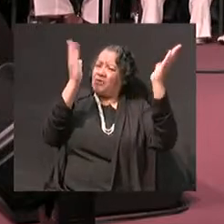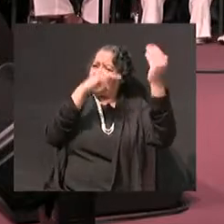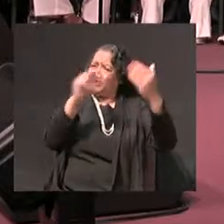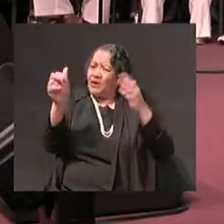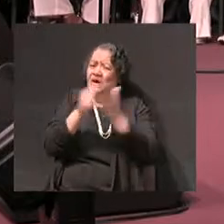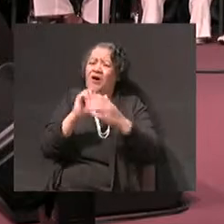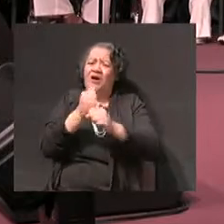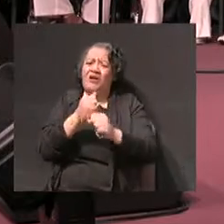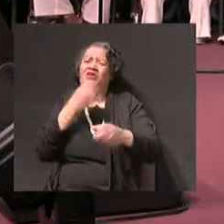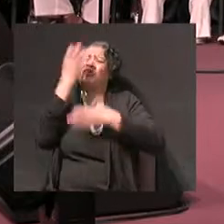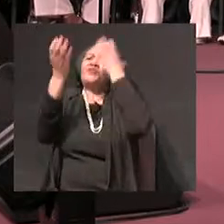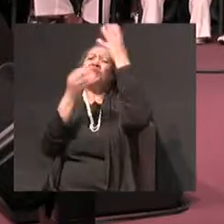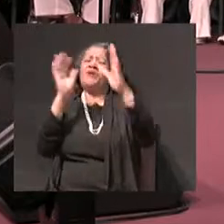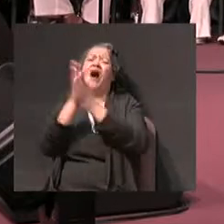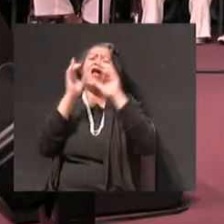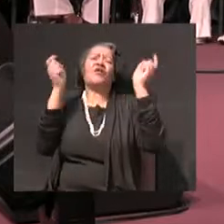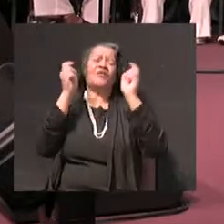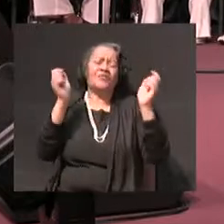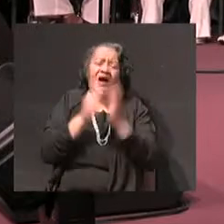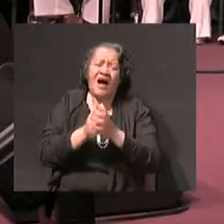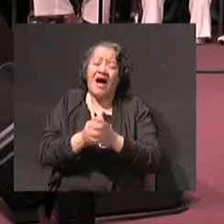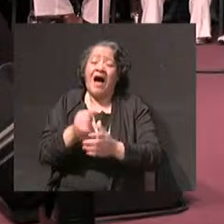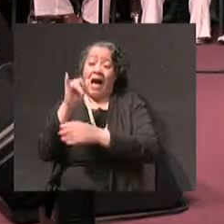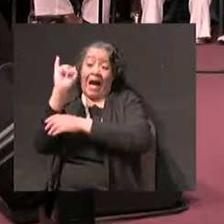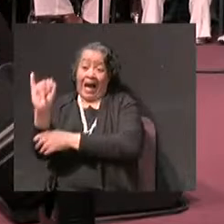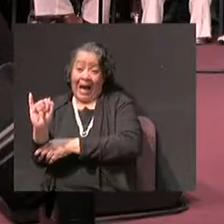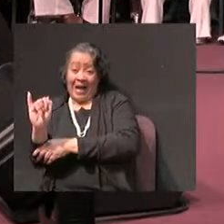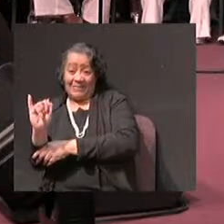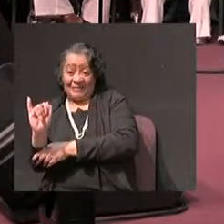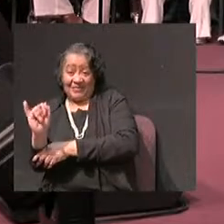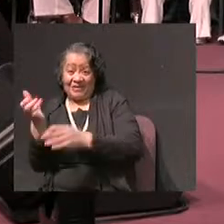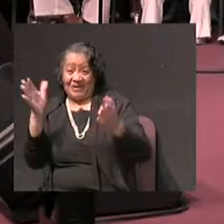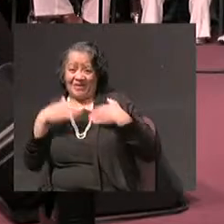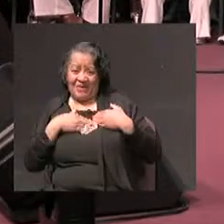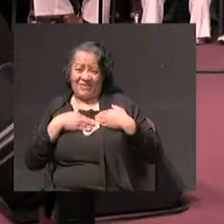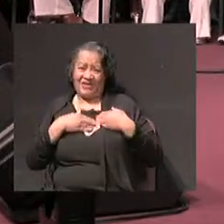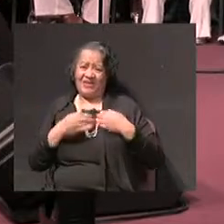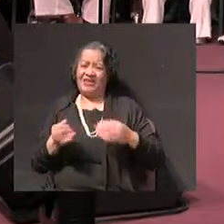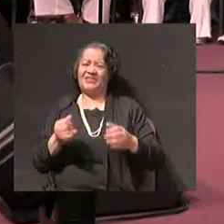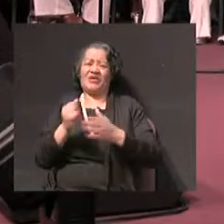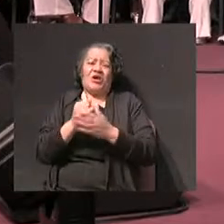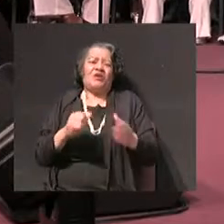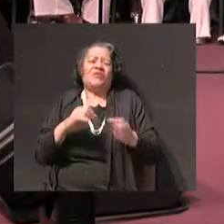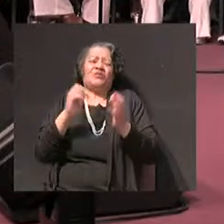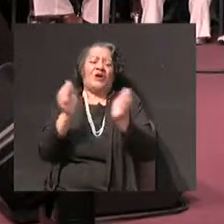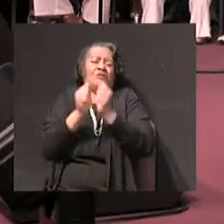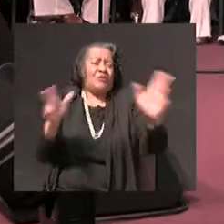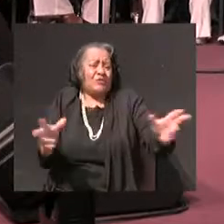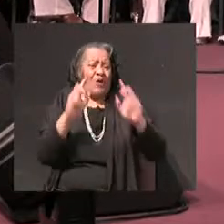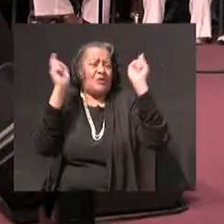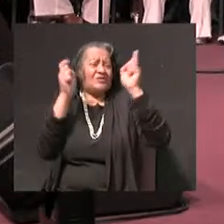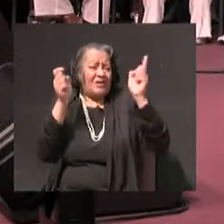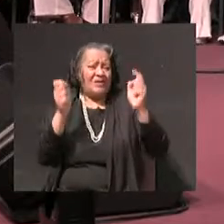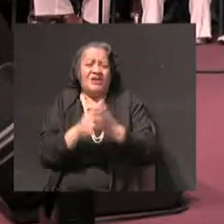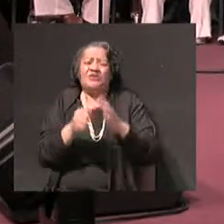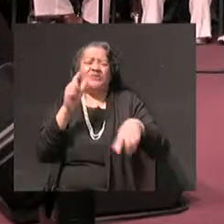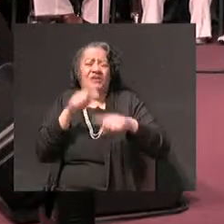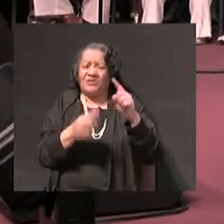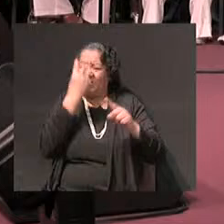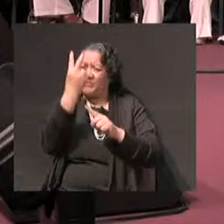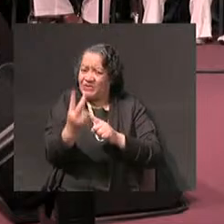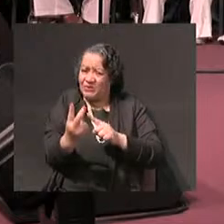He makes me holler hallelujah. I, he's immortal. He's invincible.